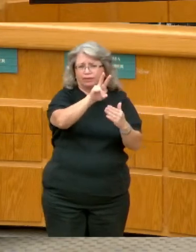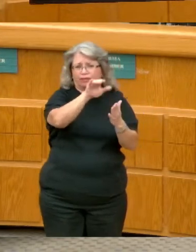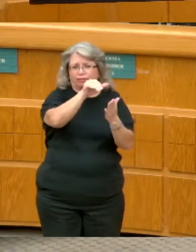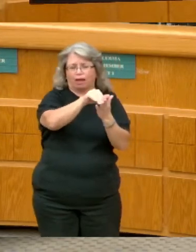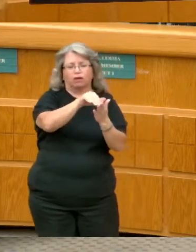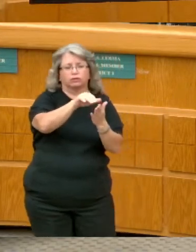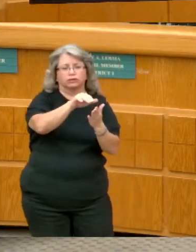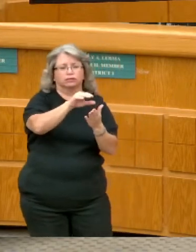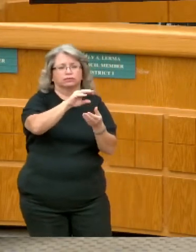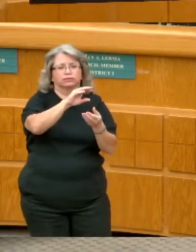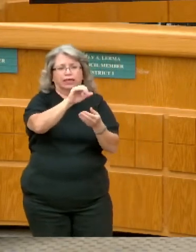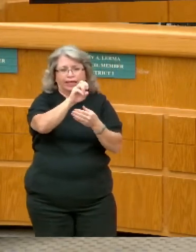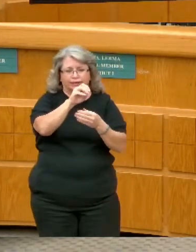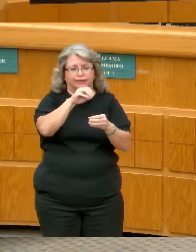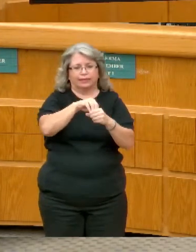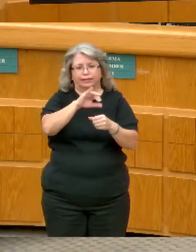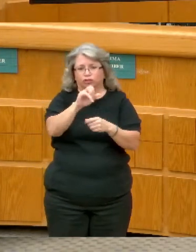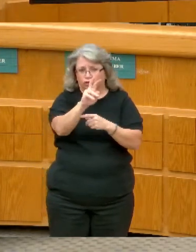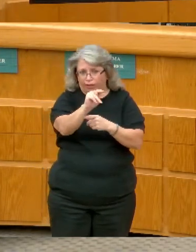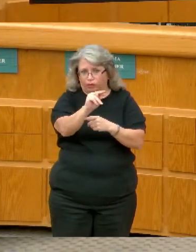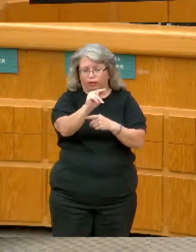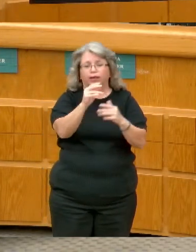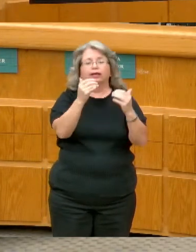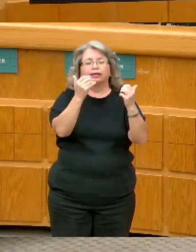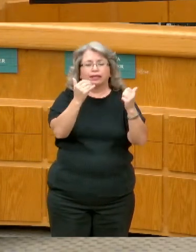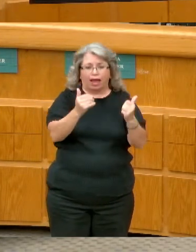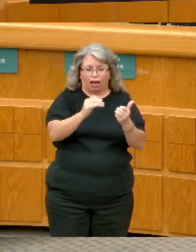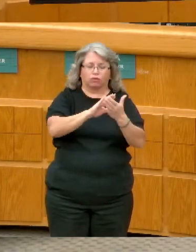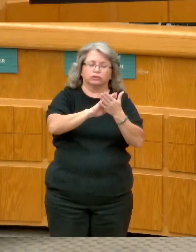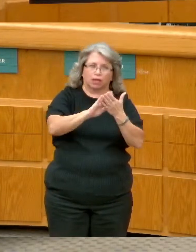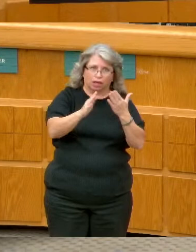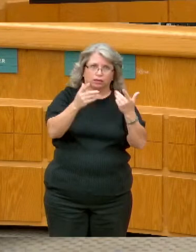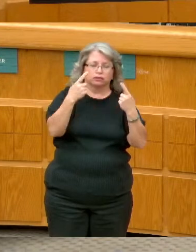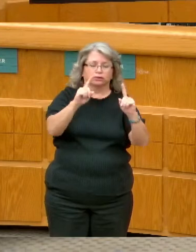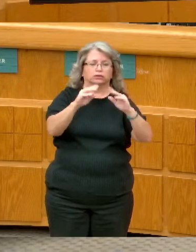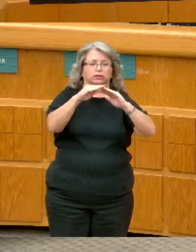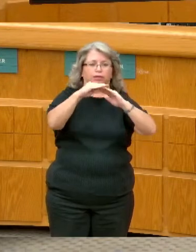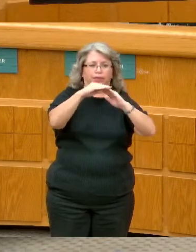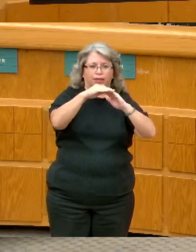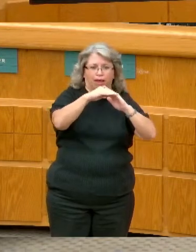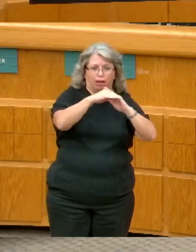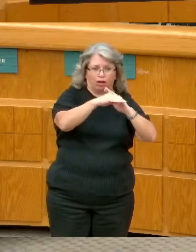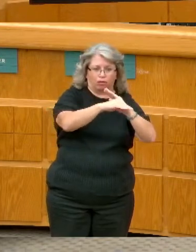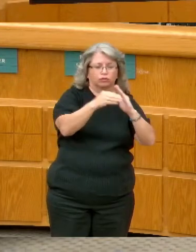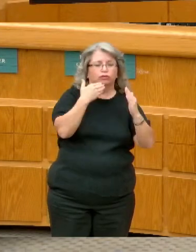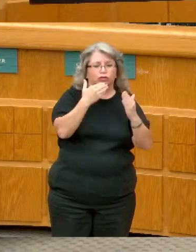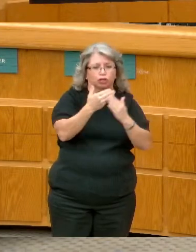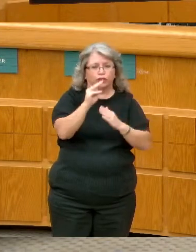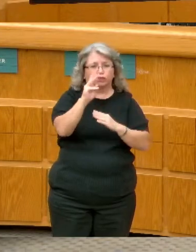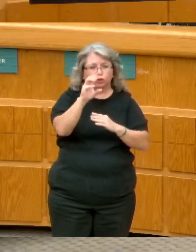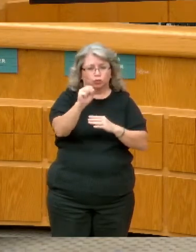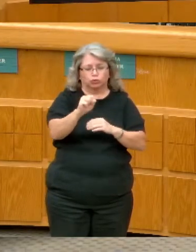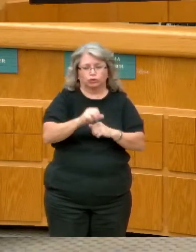in January, and now we're coming very nicely down. So that's good news for everybody. Next slide.